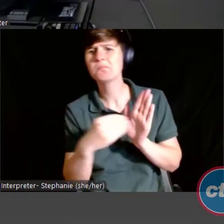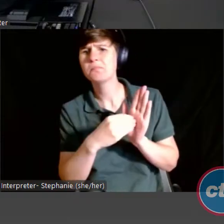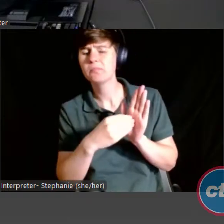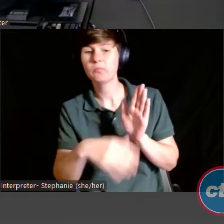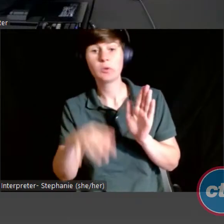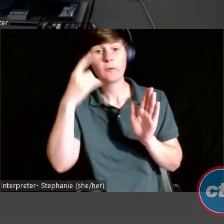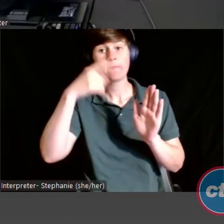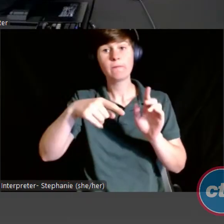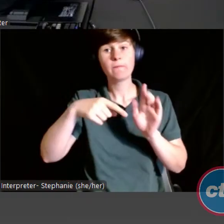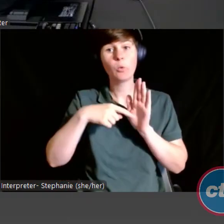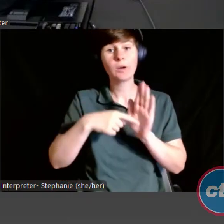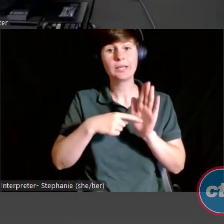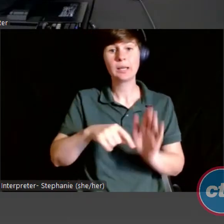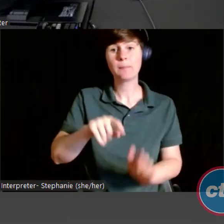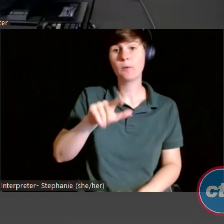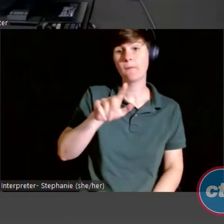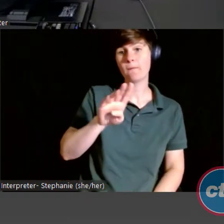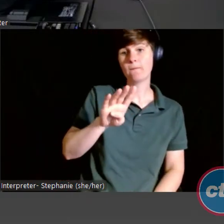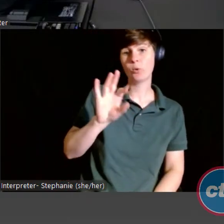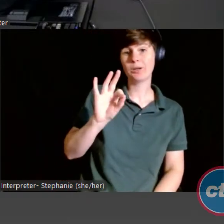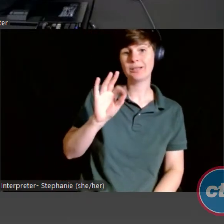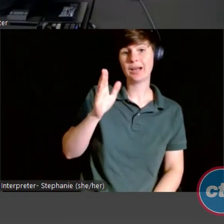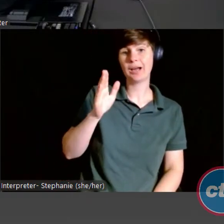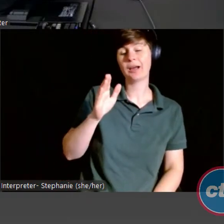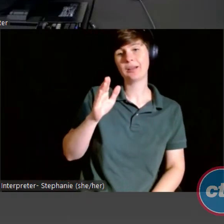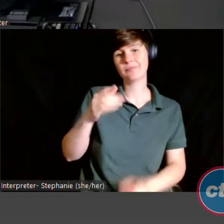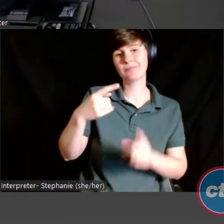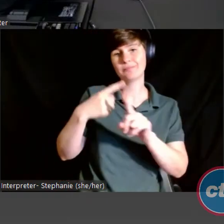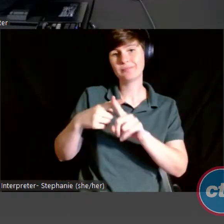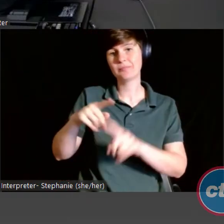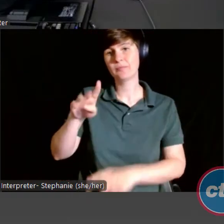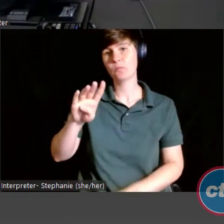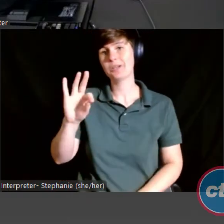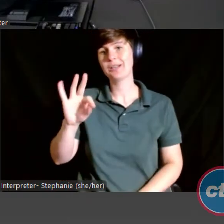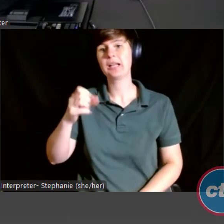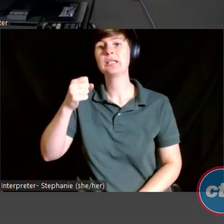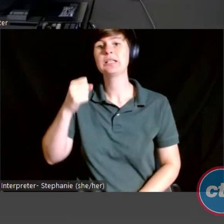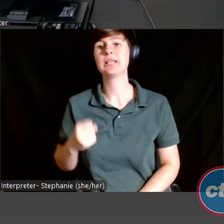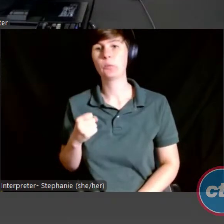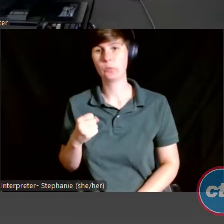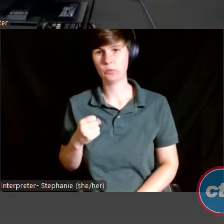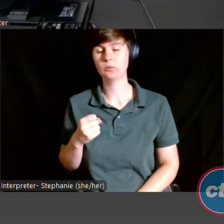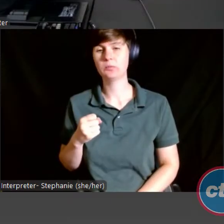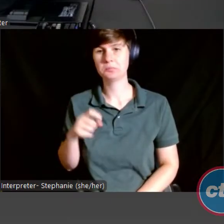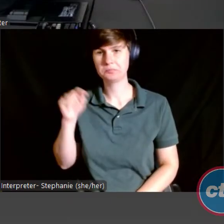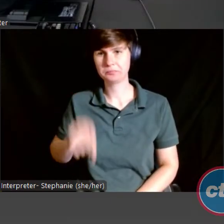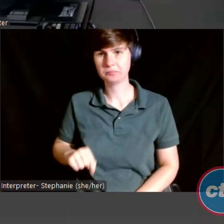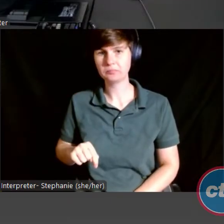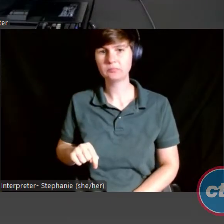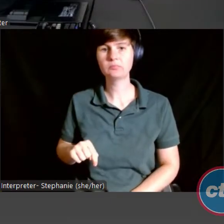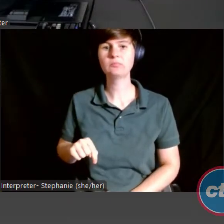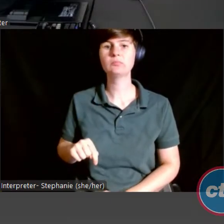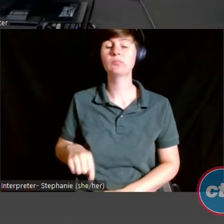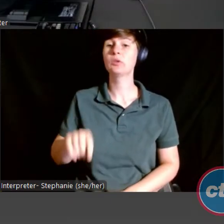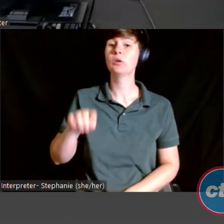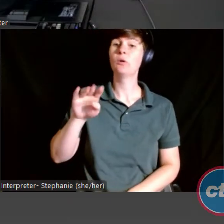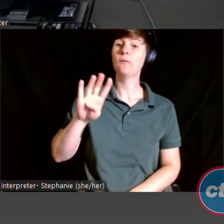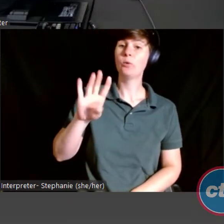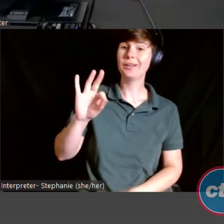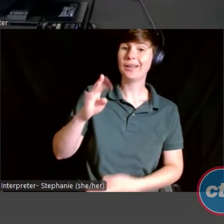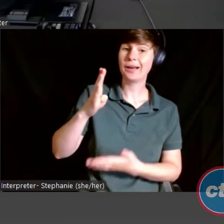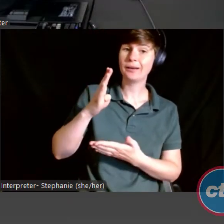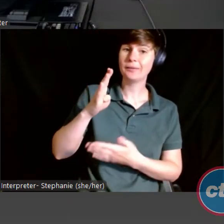49 X49 southbound. Both the 49 bus and the X49 bus stop there, and this